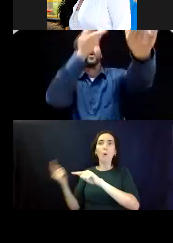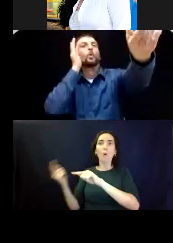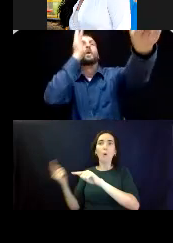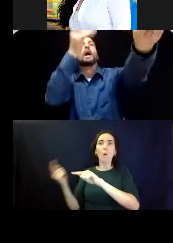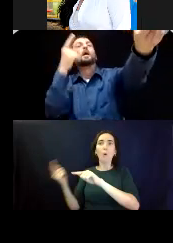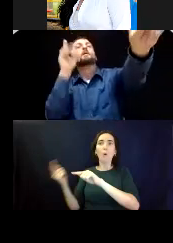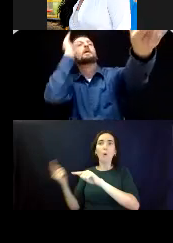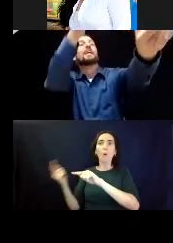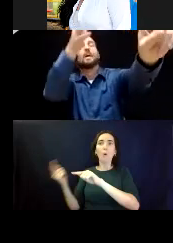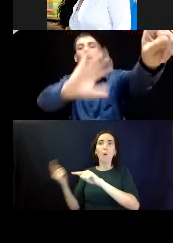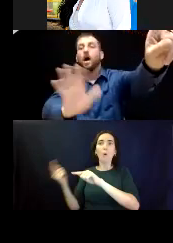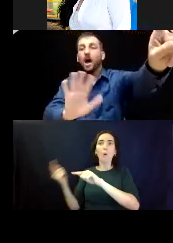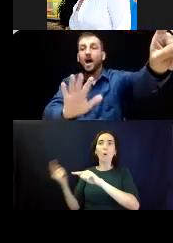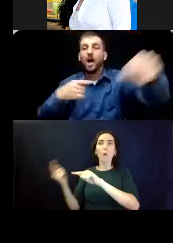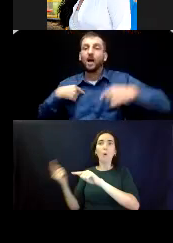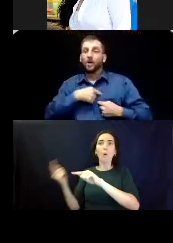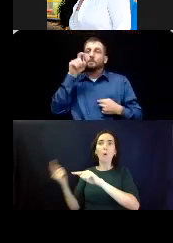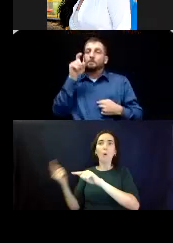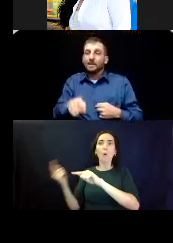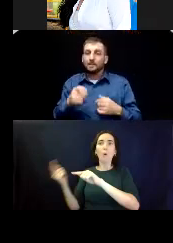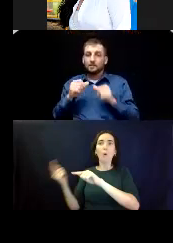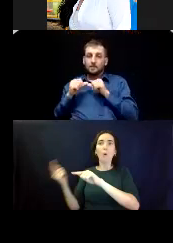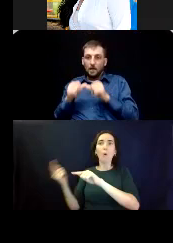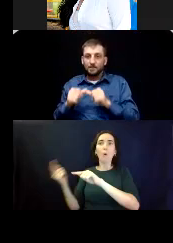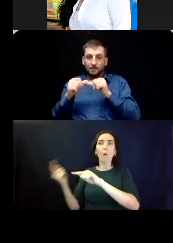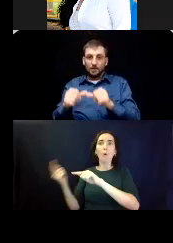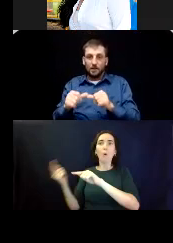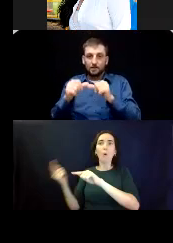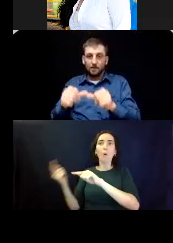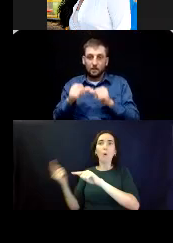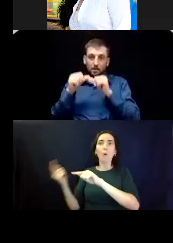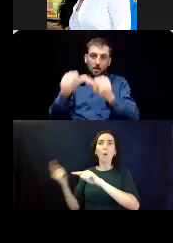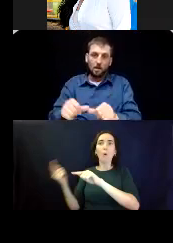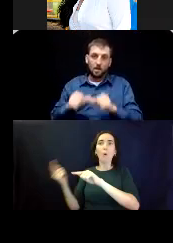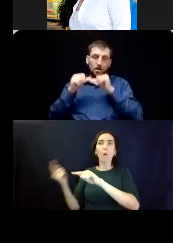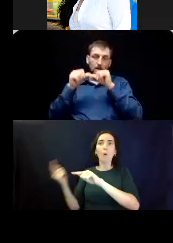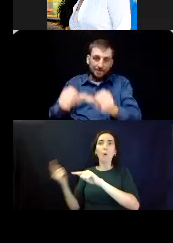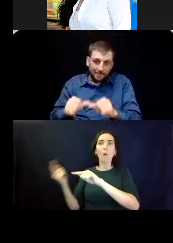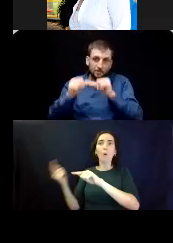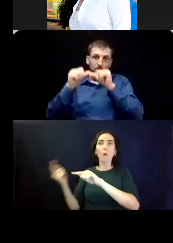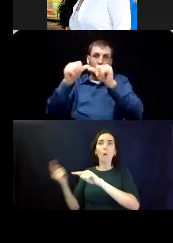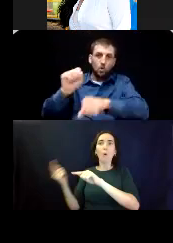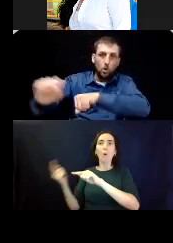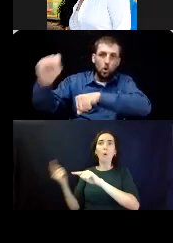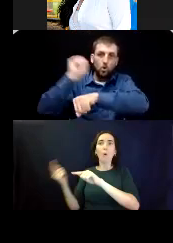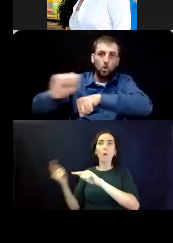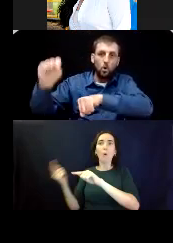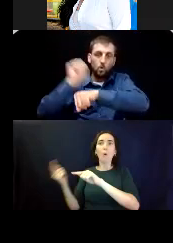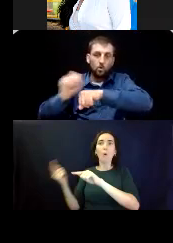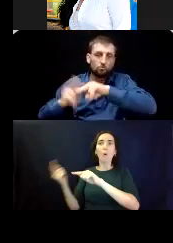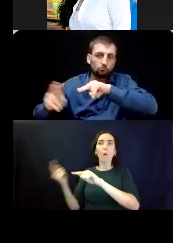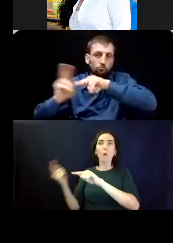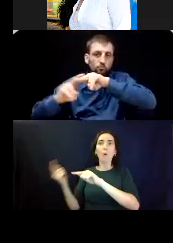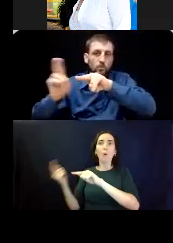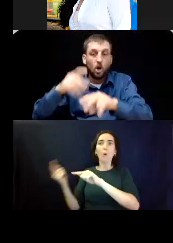have to constantly work on, a process without an endpoint like happiness. We must understand that